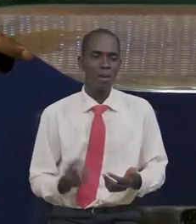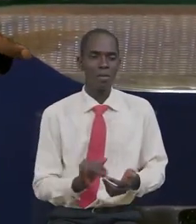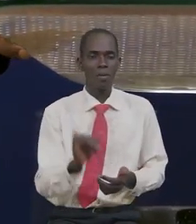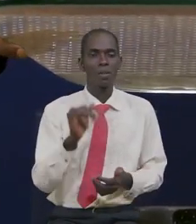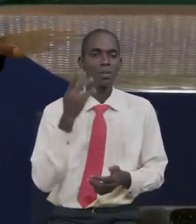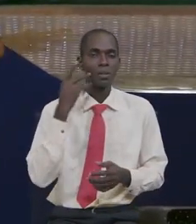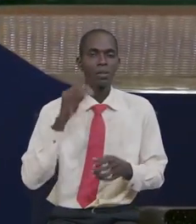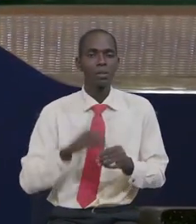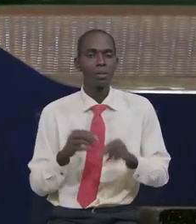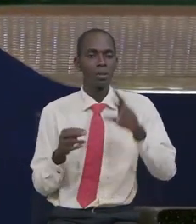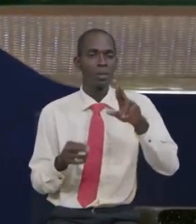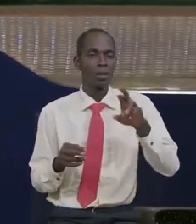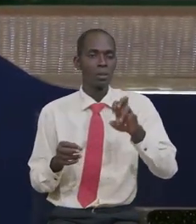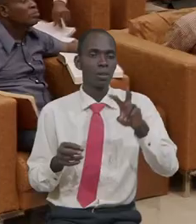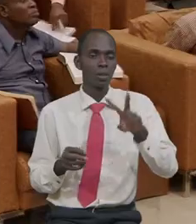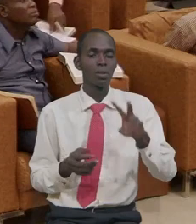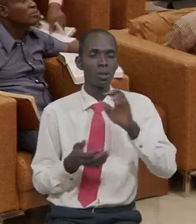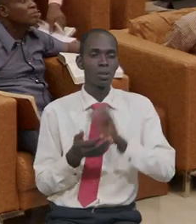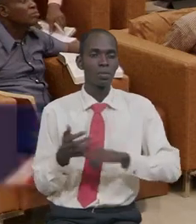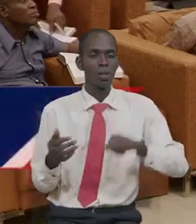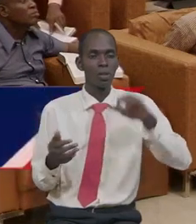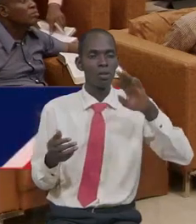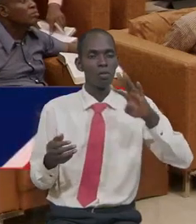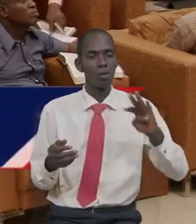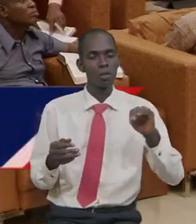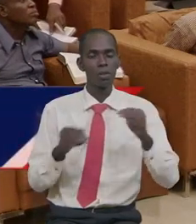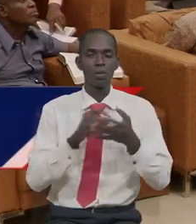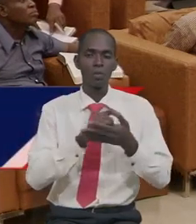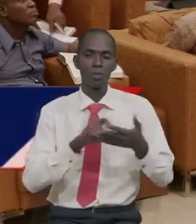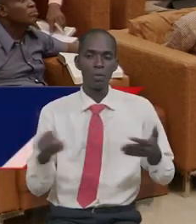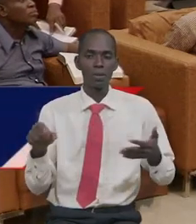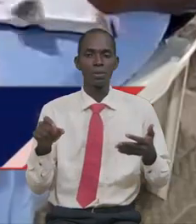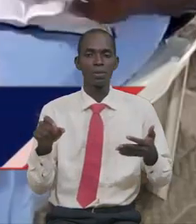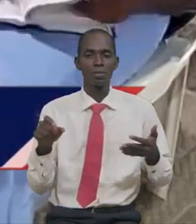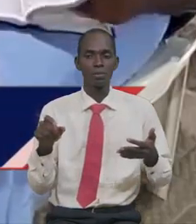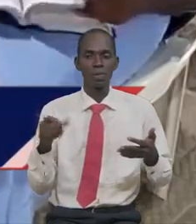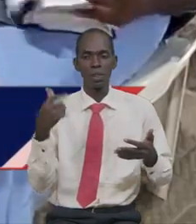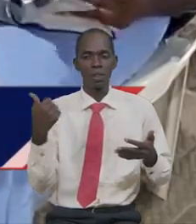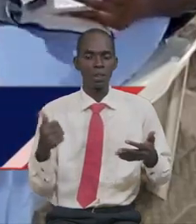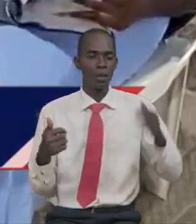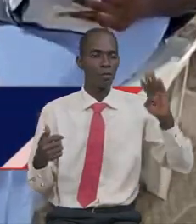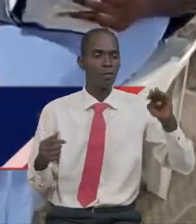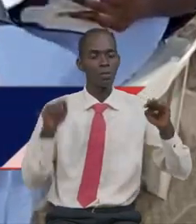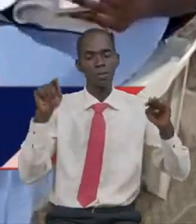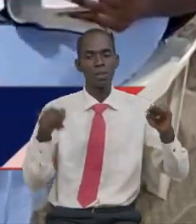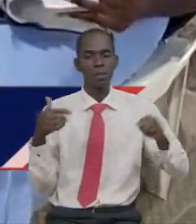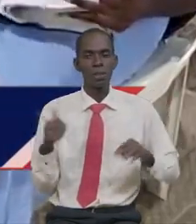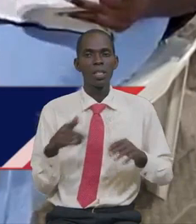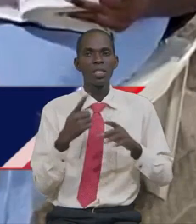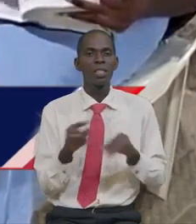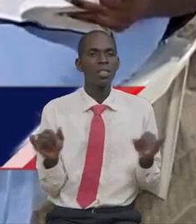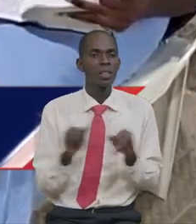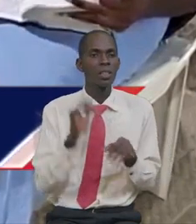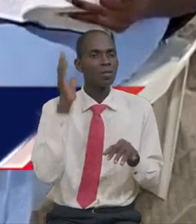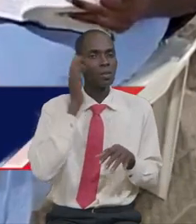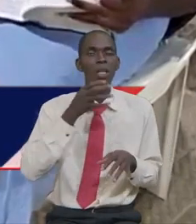chapter 14, reading from verse 10. Revelation chapter 14, we're looking at verse 10. The same shall